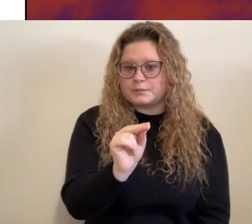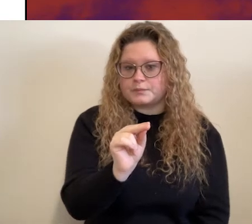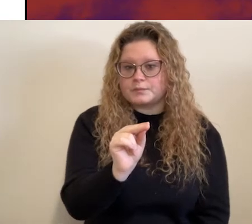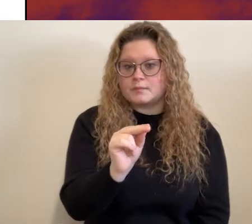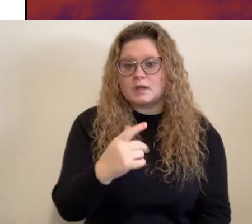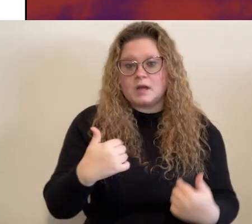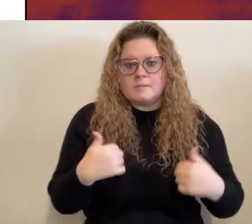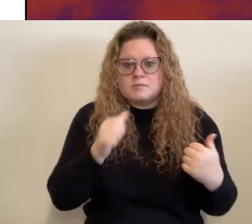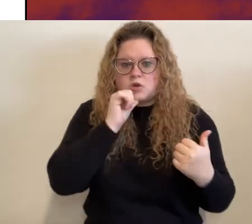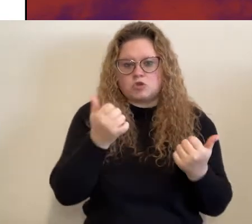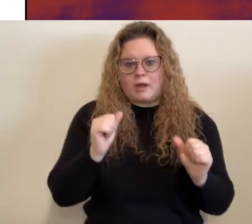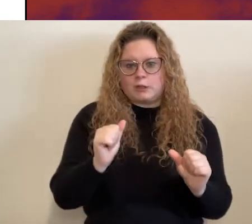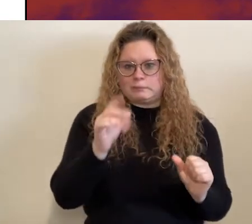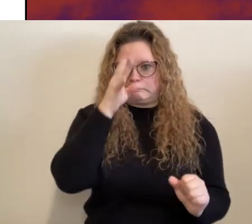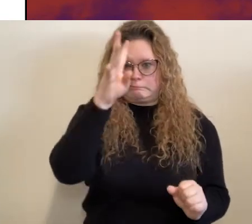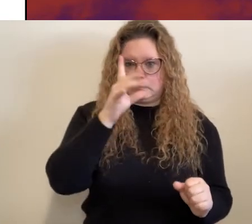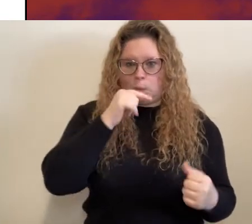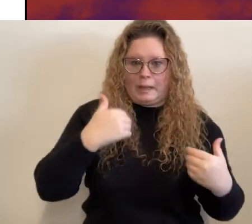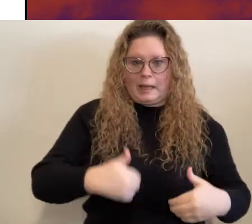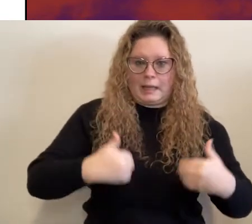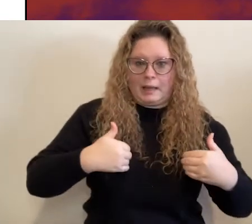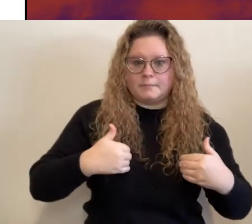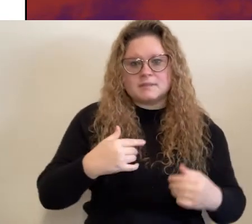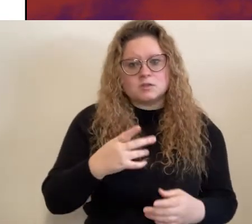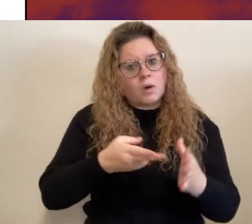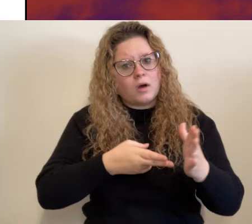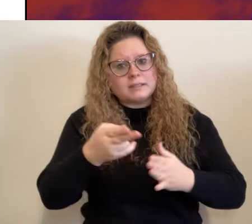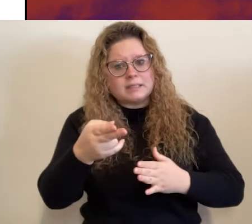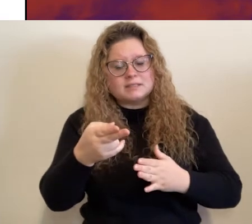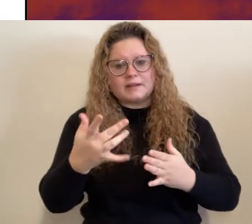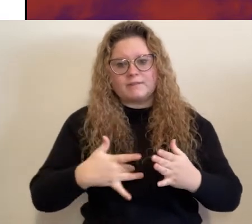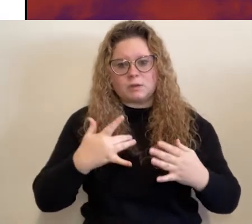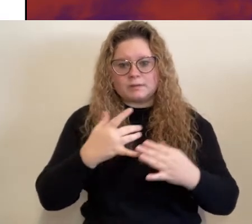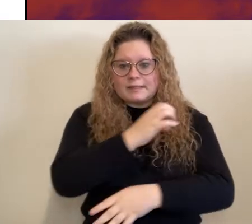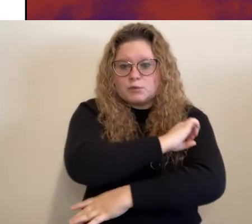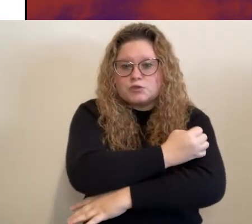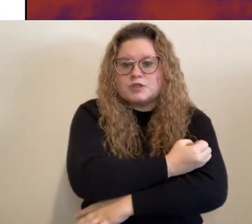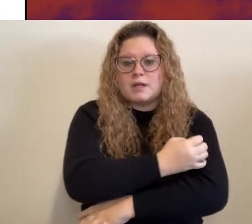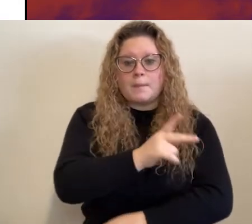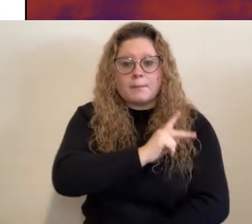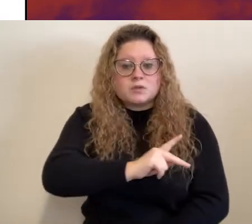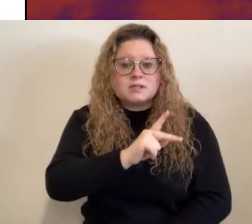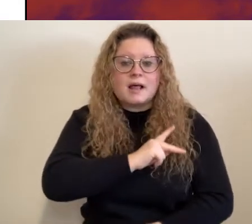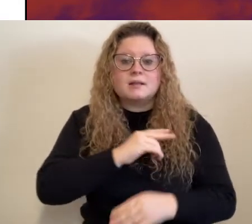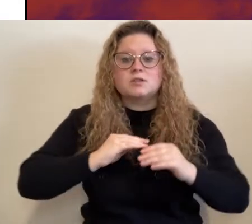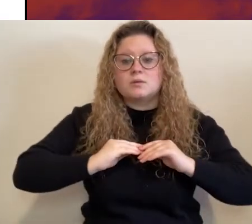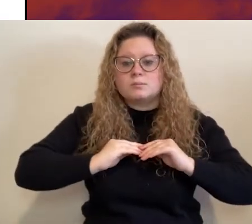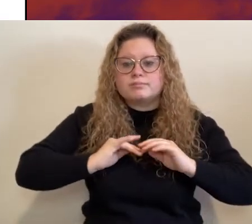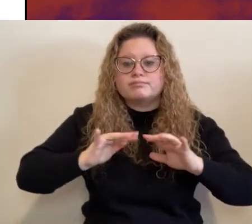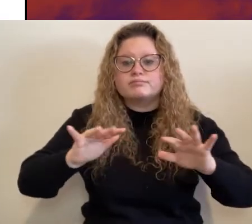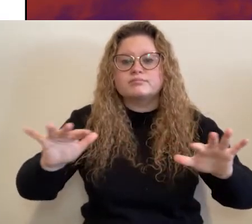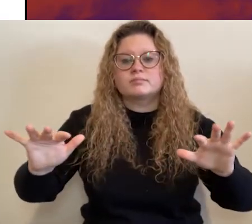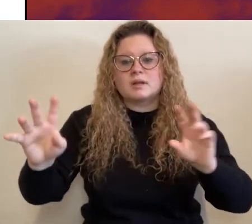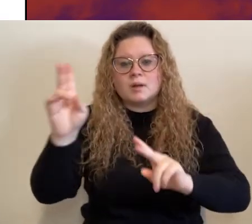someone else. It's an authentic performance. You're just allowing the energy and your personality to move through your system in a way